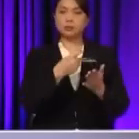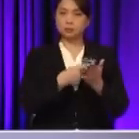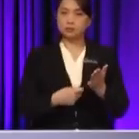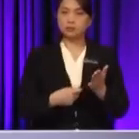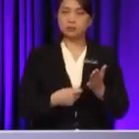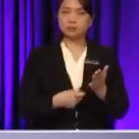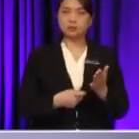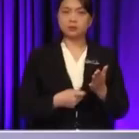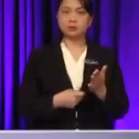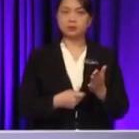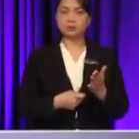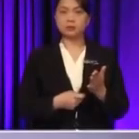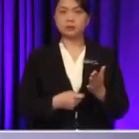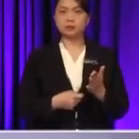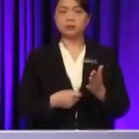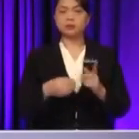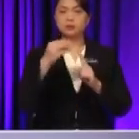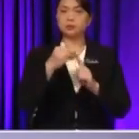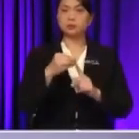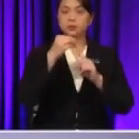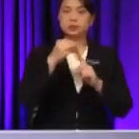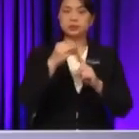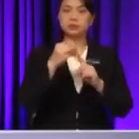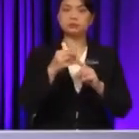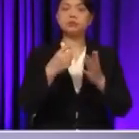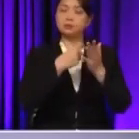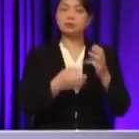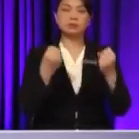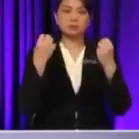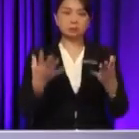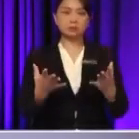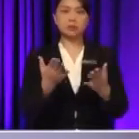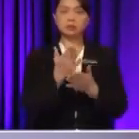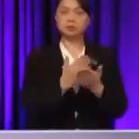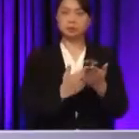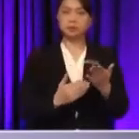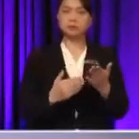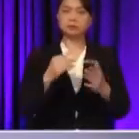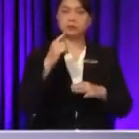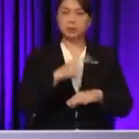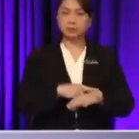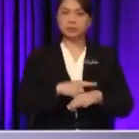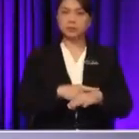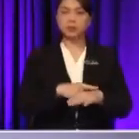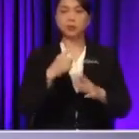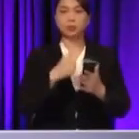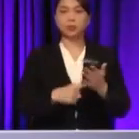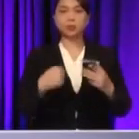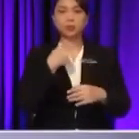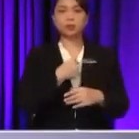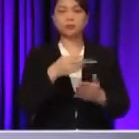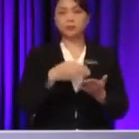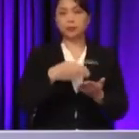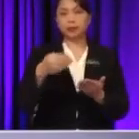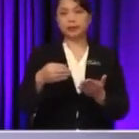nowadays, especially at groceries, they cost a lot as well. Yeah, true. So sometimes it balances out what we buy at restaurants and also